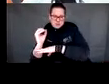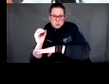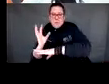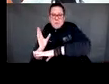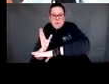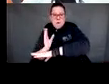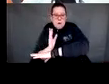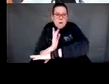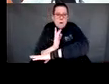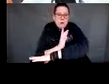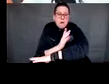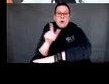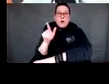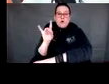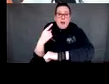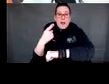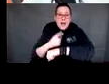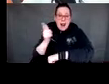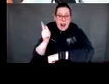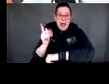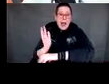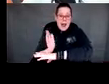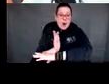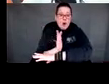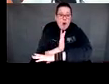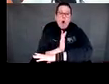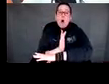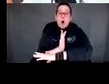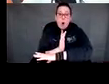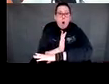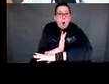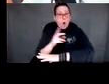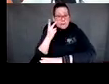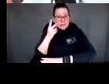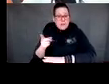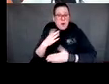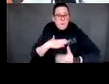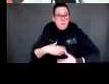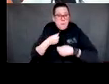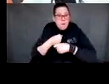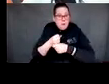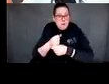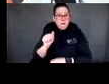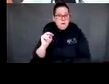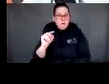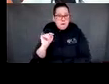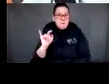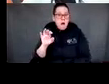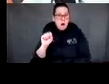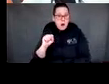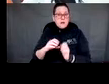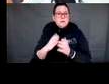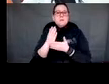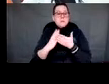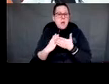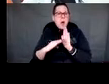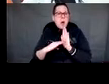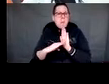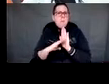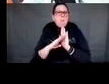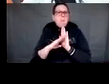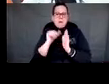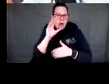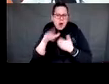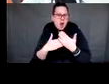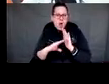then you look 28 days after they get their vaccine, does the antibody levels rise? And you do see a rise in some people, but not